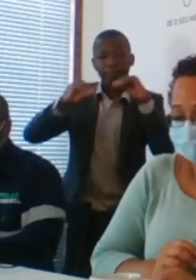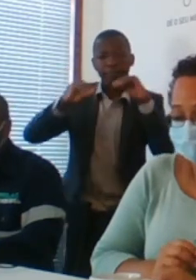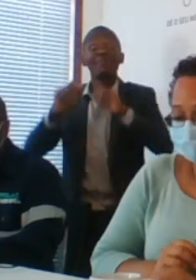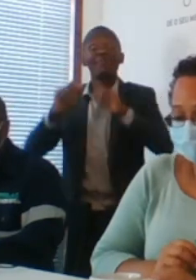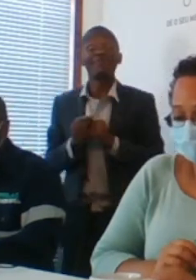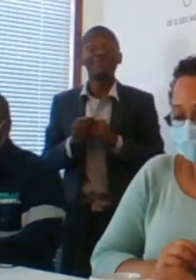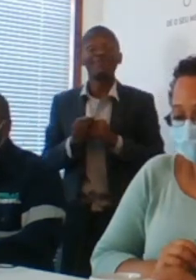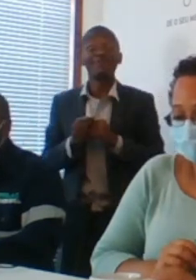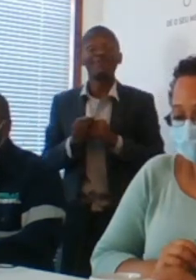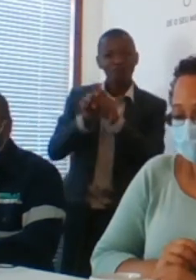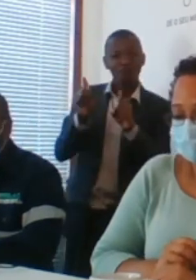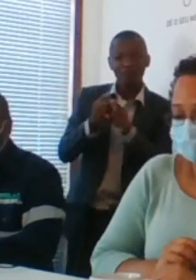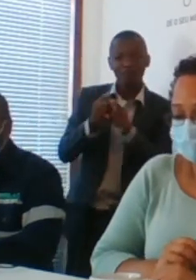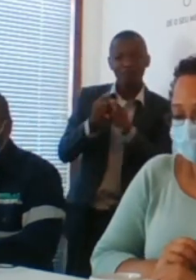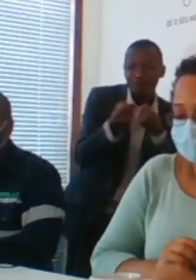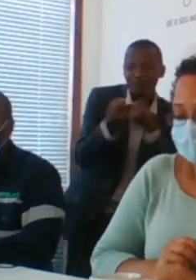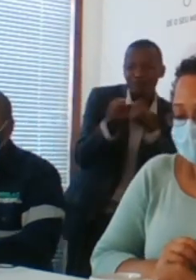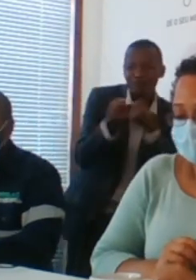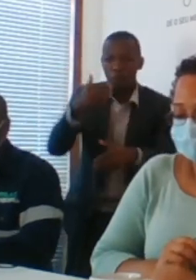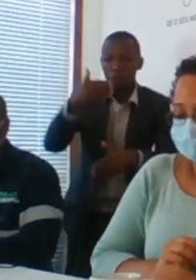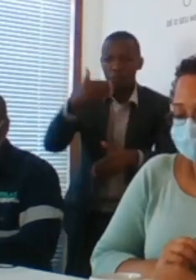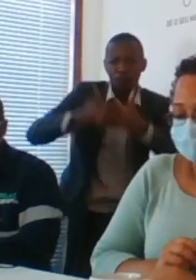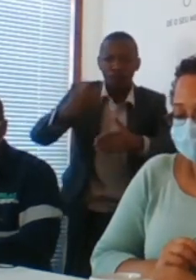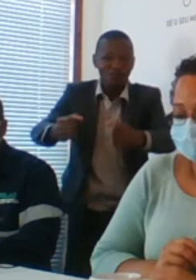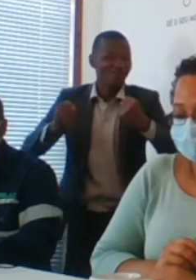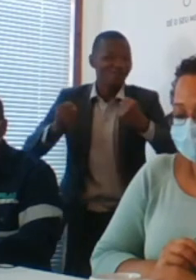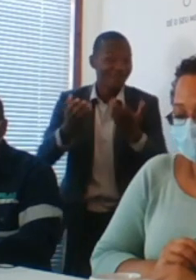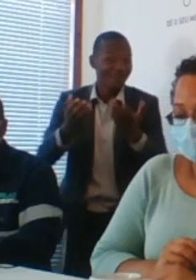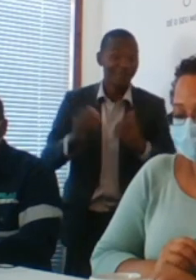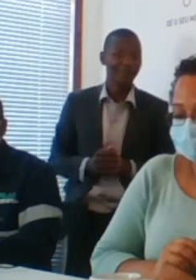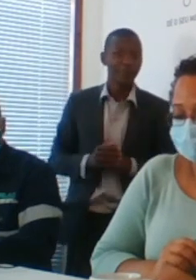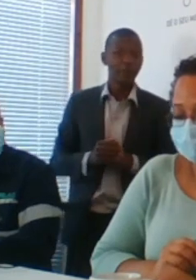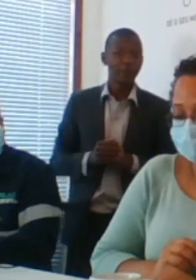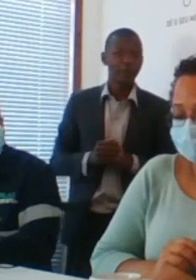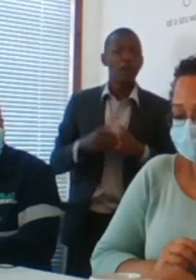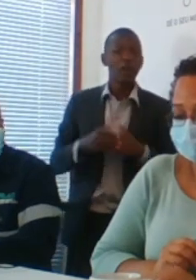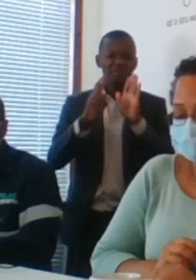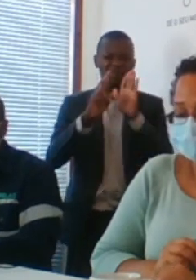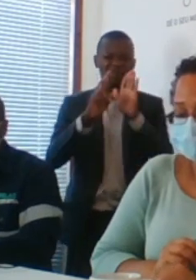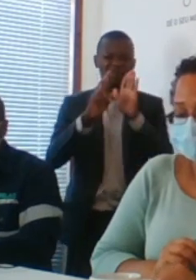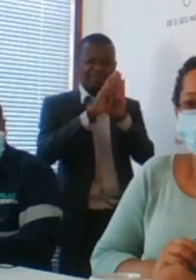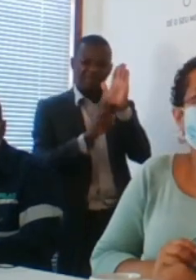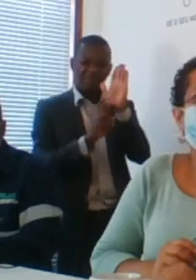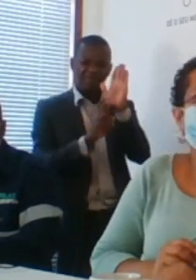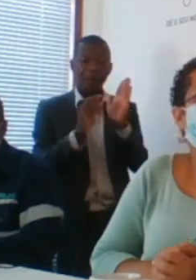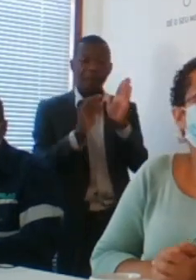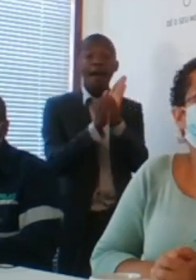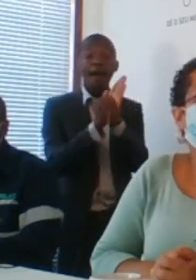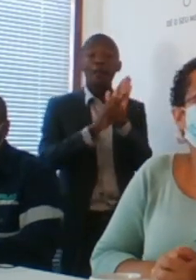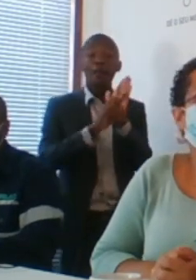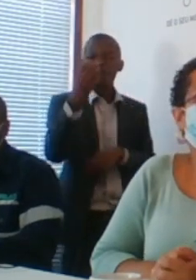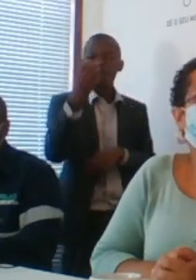to the empowerment of women and girls. In the same regulation, in Article 4, we have got there the scope of